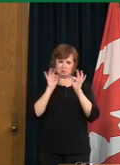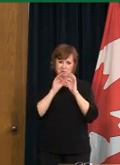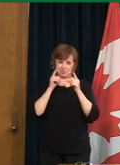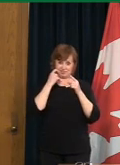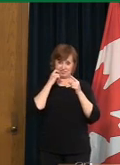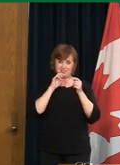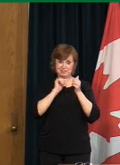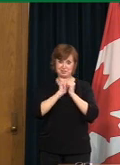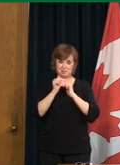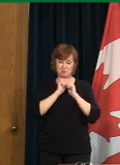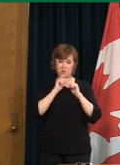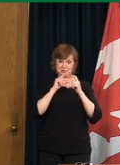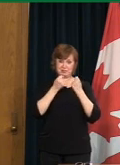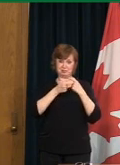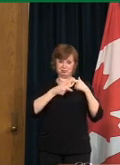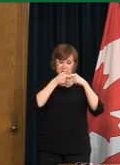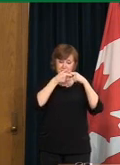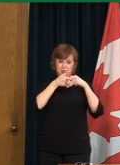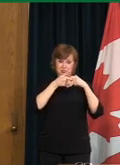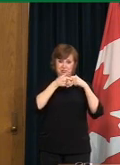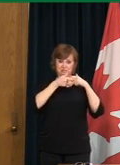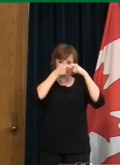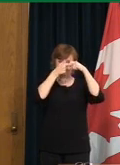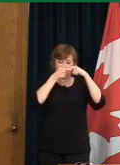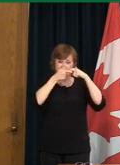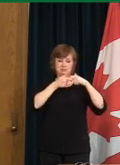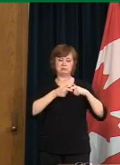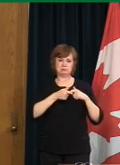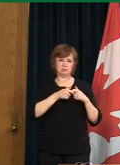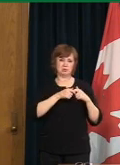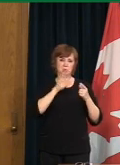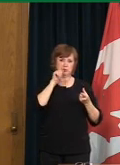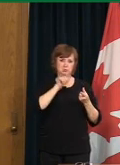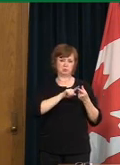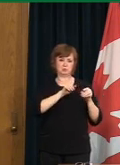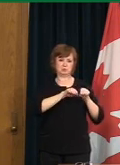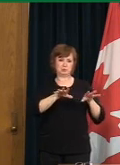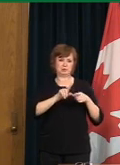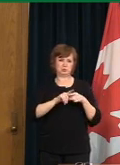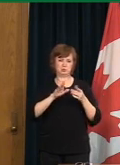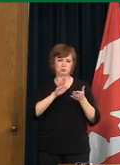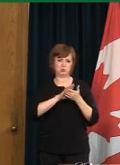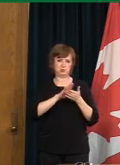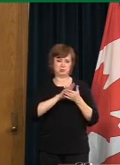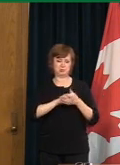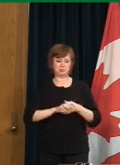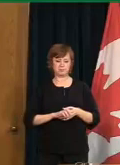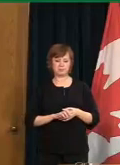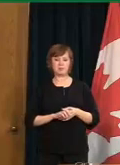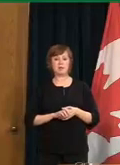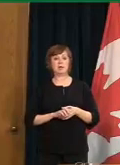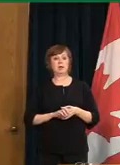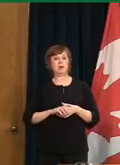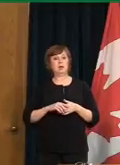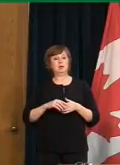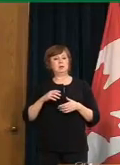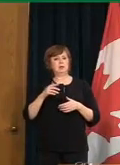relieve the pressure. And finally, some of the measures around larger high schools going to hybrid has